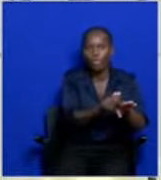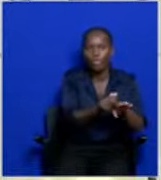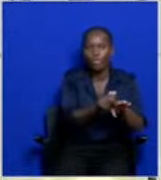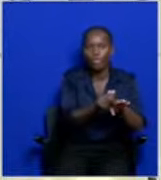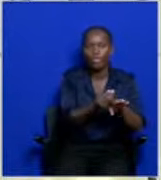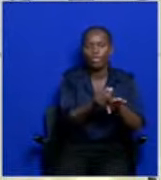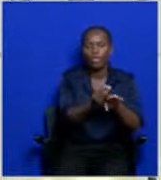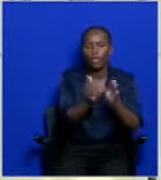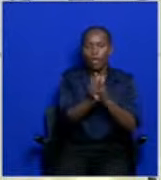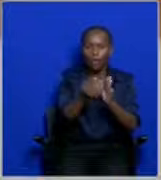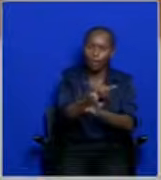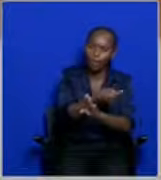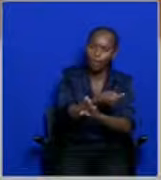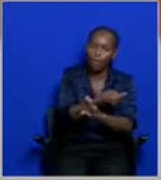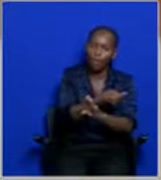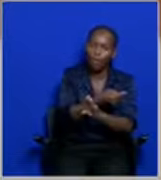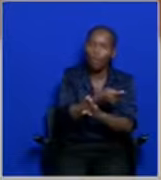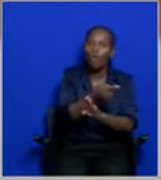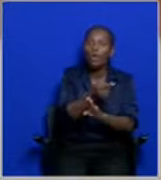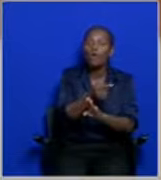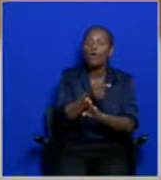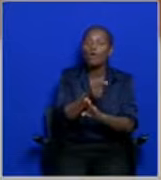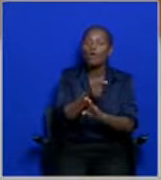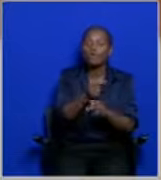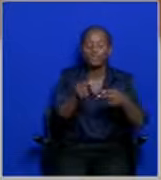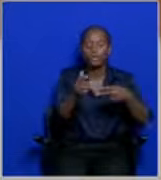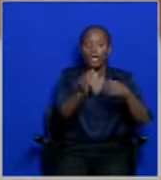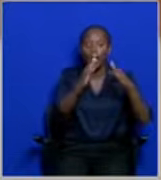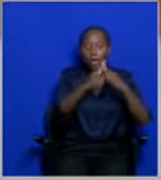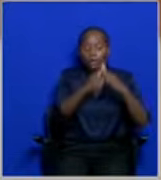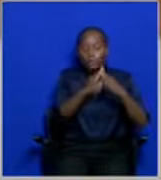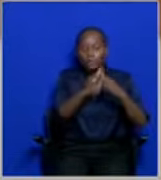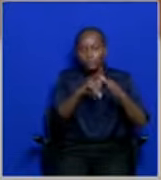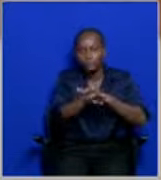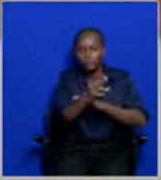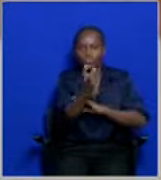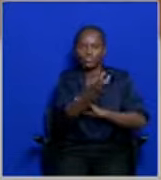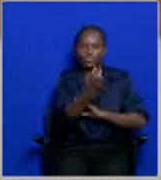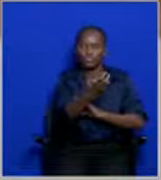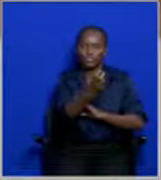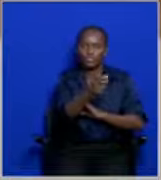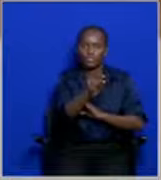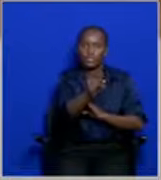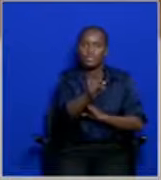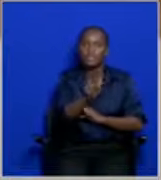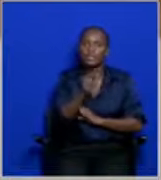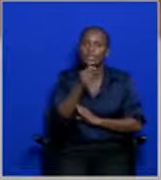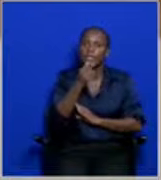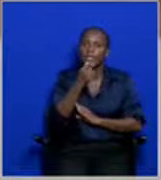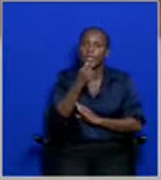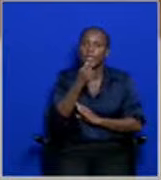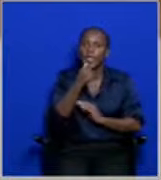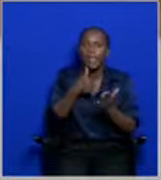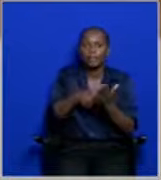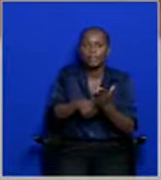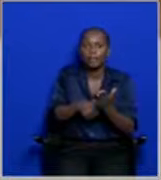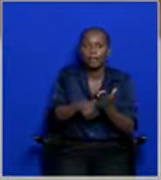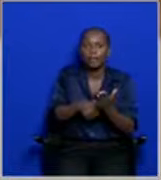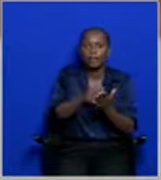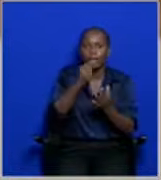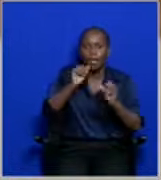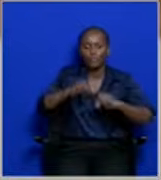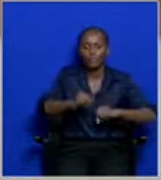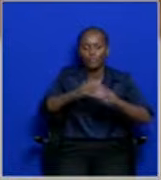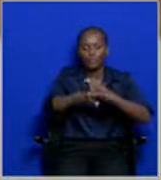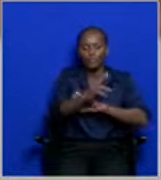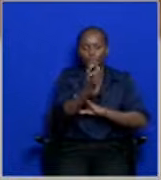search of his property. Perhaps let me assist you. Your paragraph 71 reads, the complainant alleges that